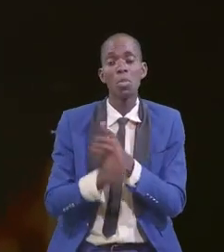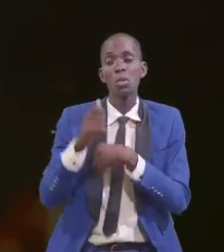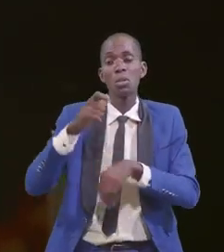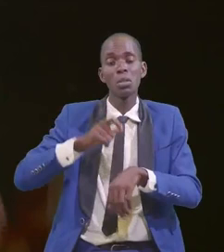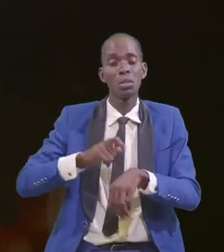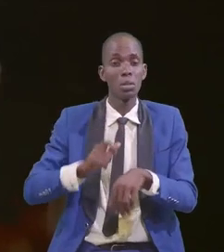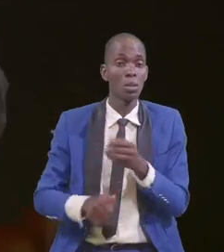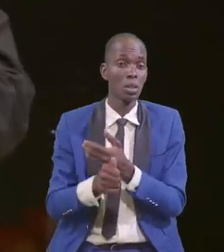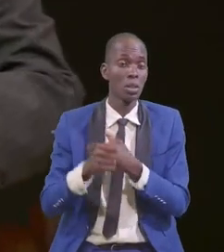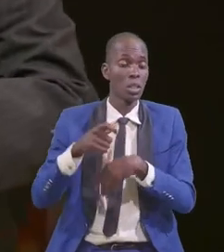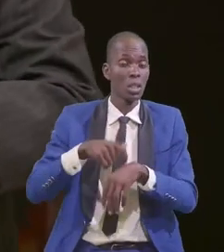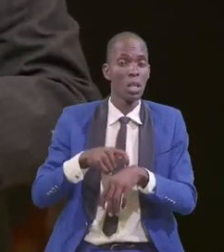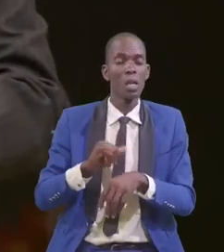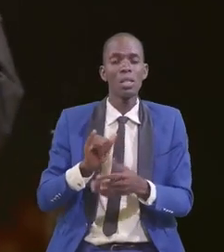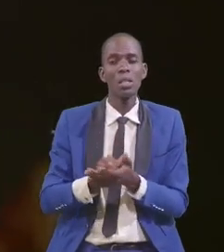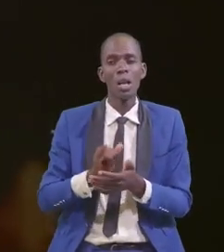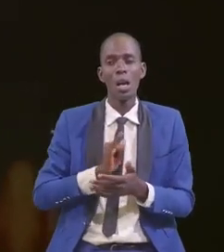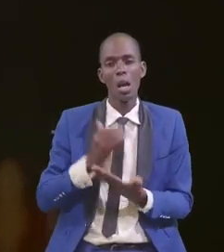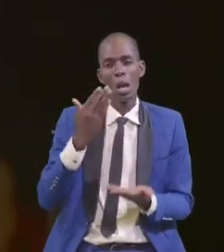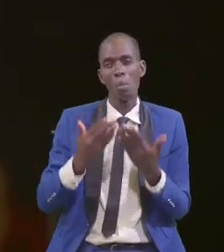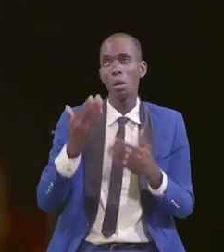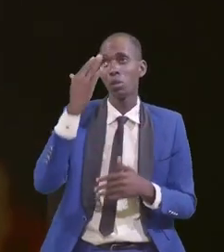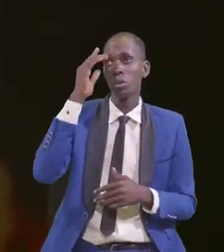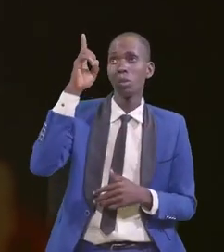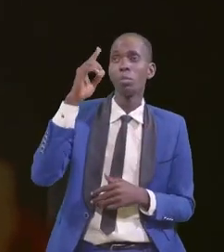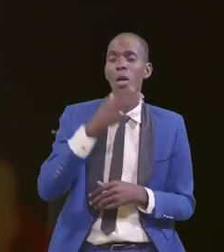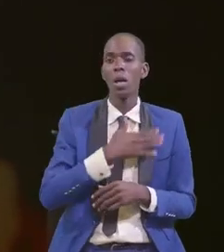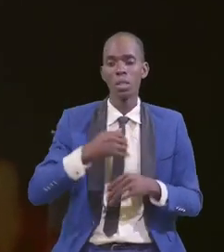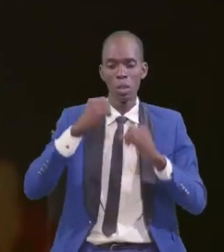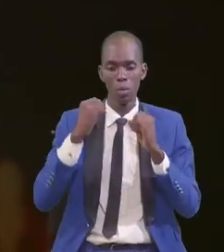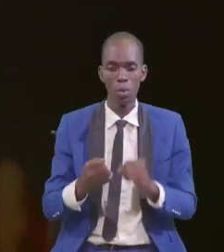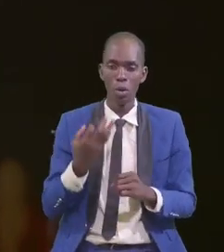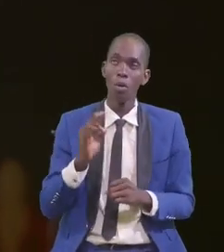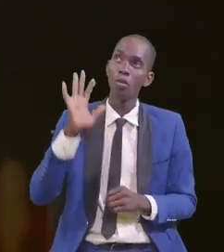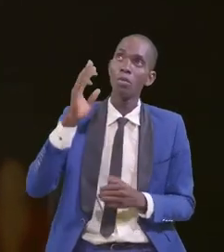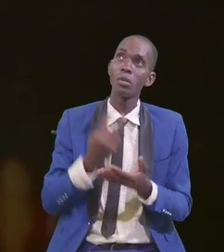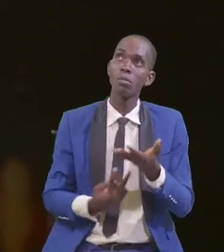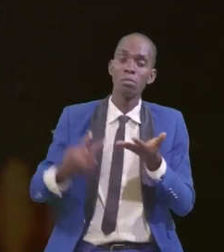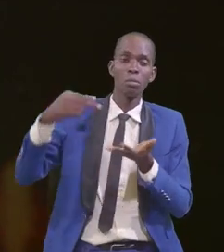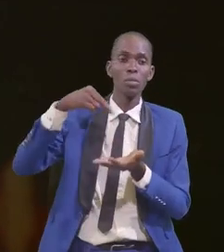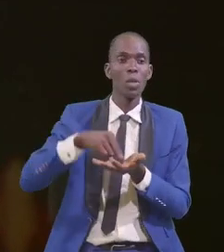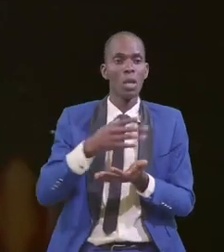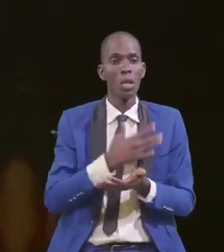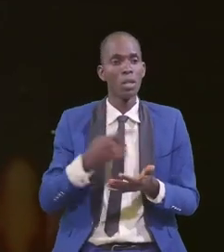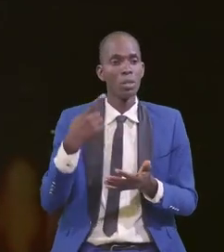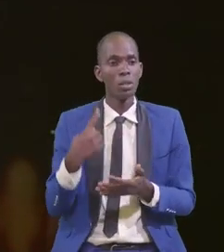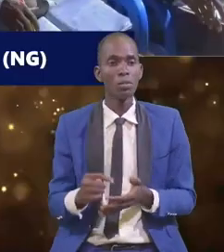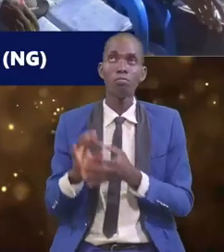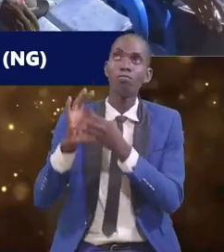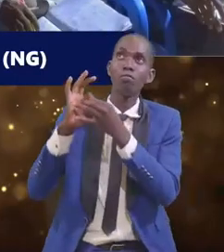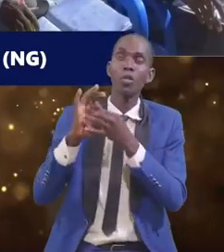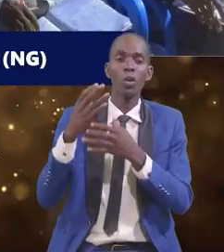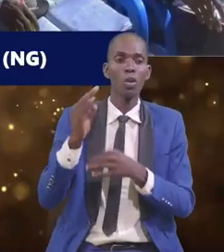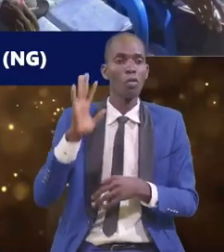that I may know him and the power of his resurrection. and the fellowship of his